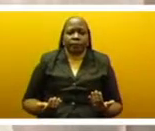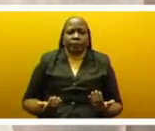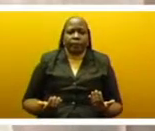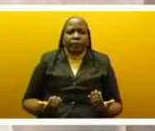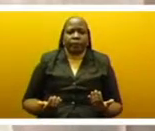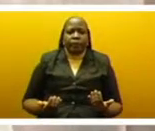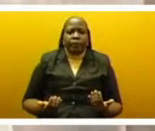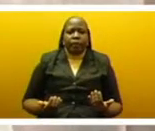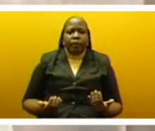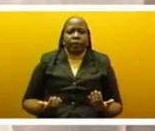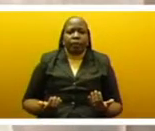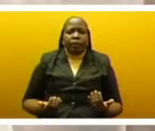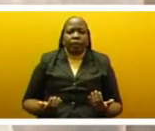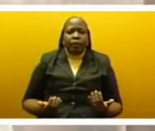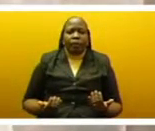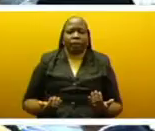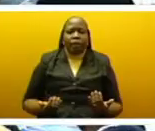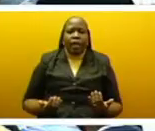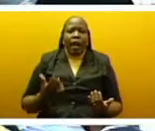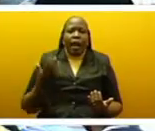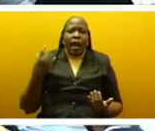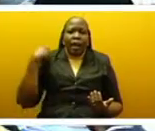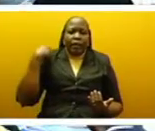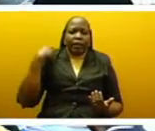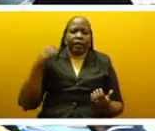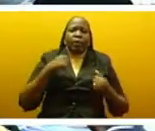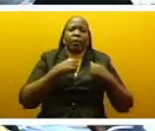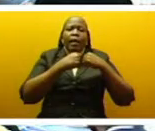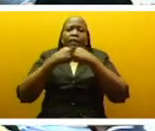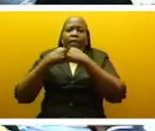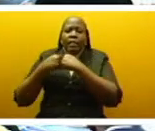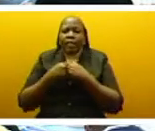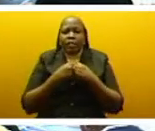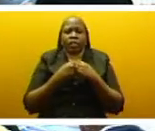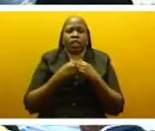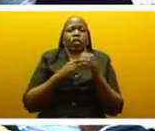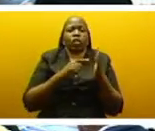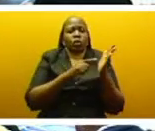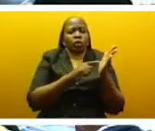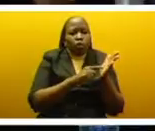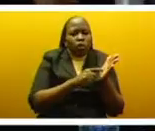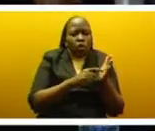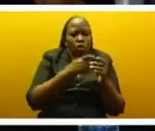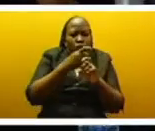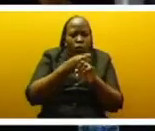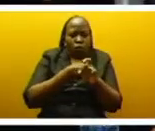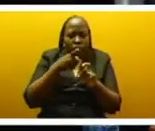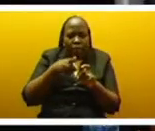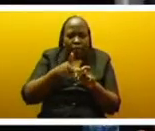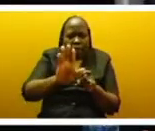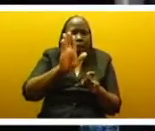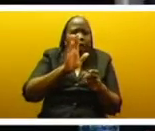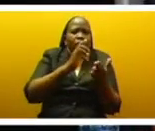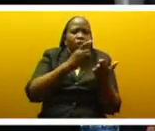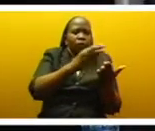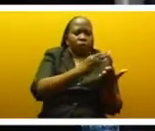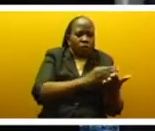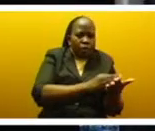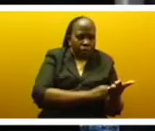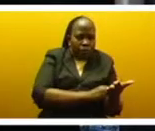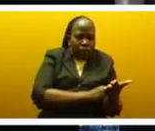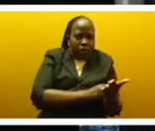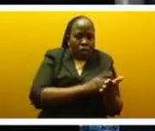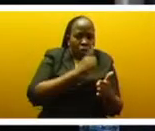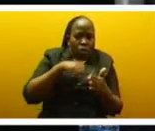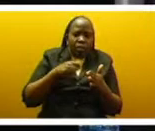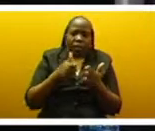we were challenged to demonstrate from their own forms what the problem